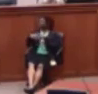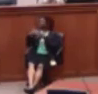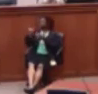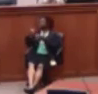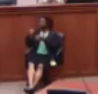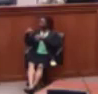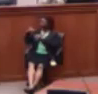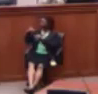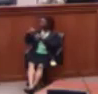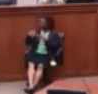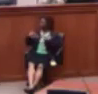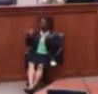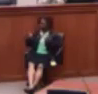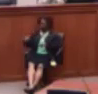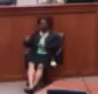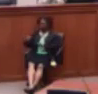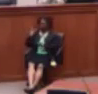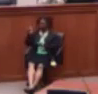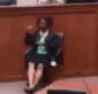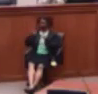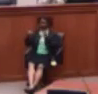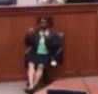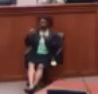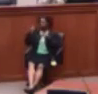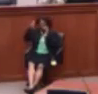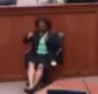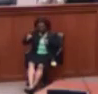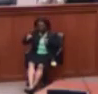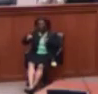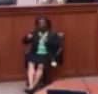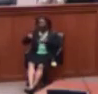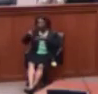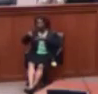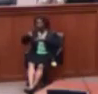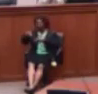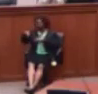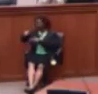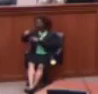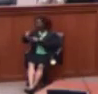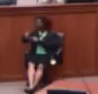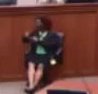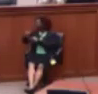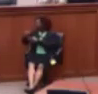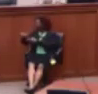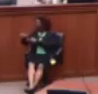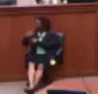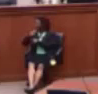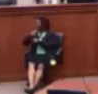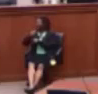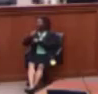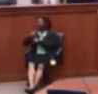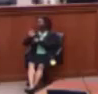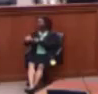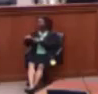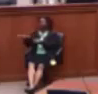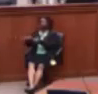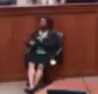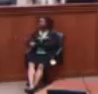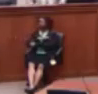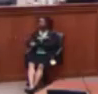they got. So we're not bringing you decisions or a proposal so much as we're bringing you a summary of the feedback that's been